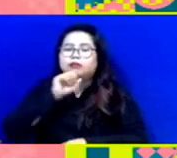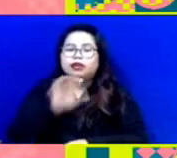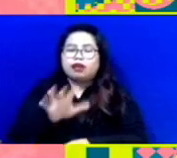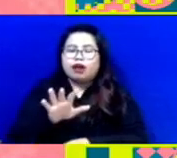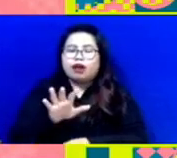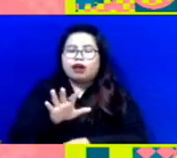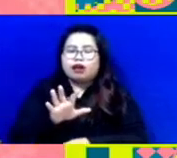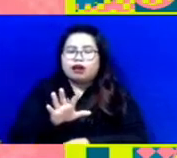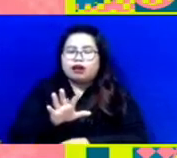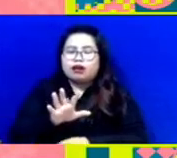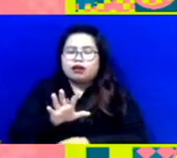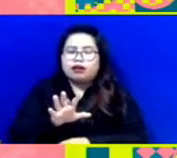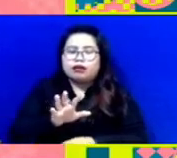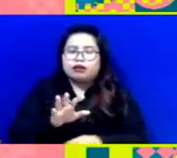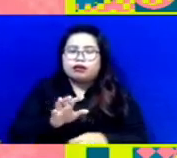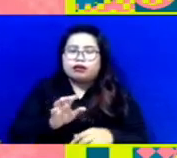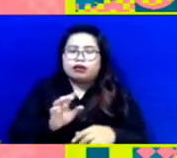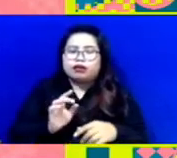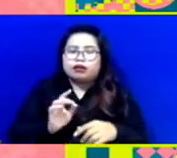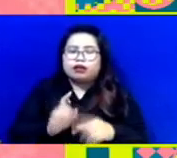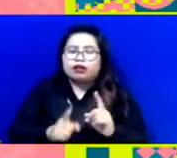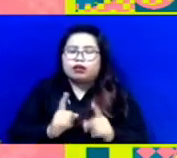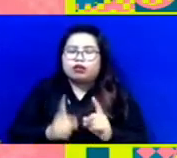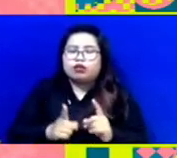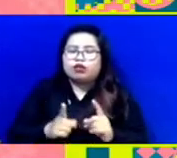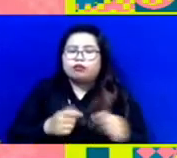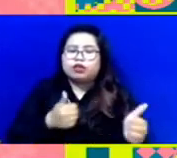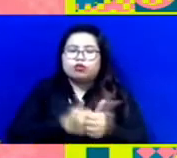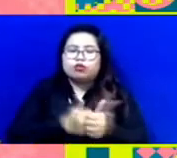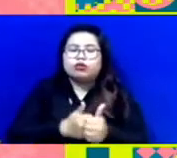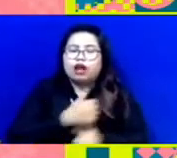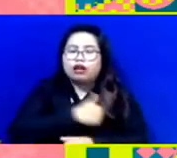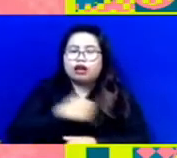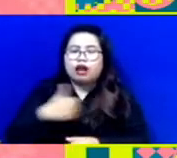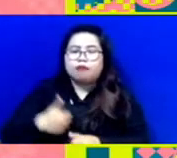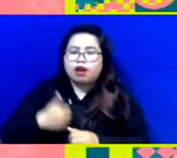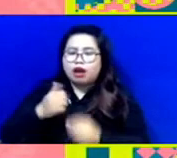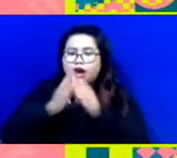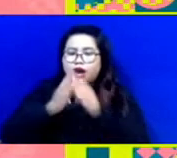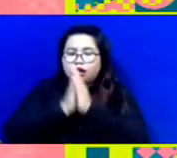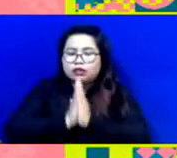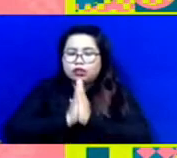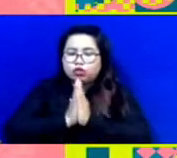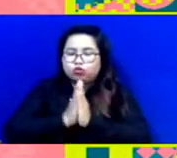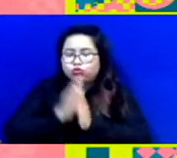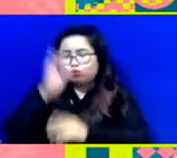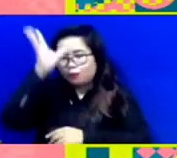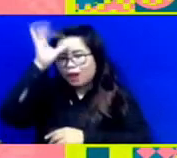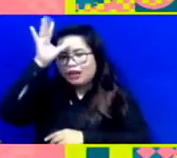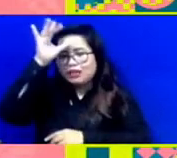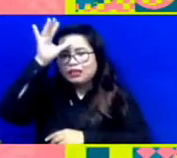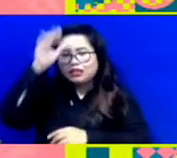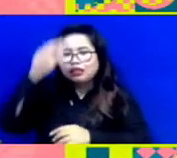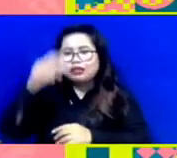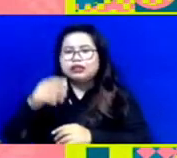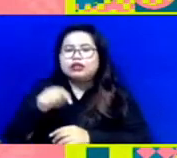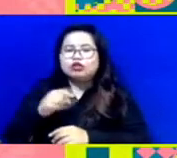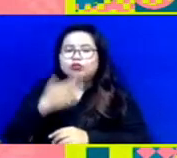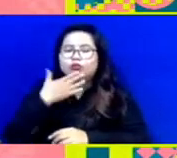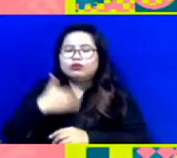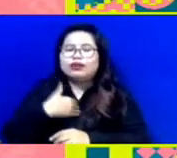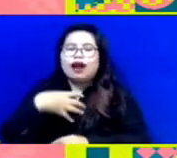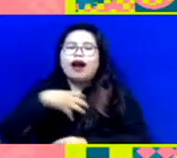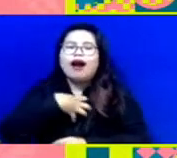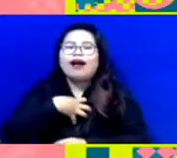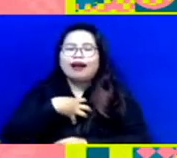that Hindus, Balinese people also can. Yes, and to your point about the